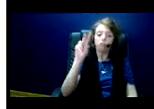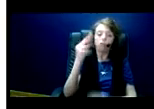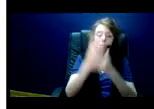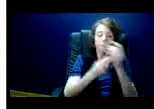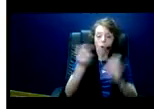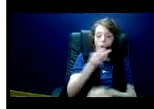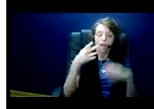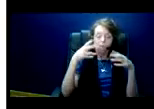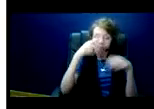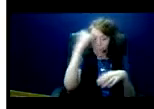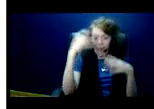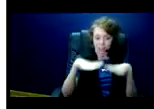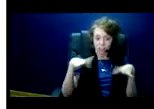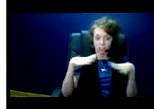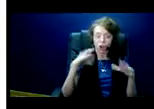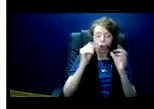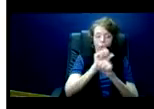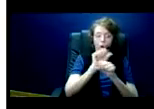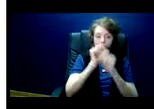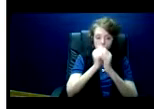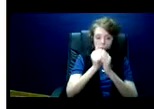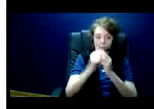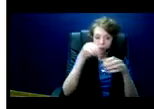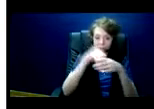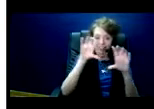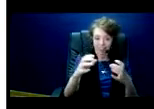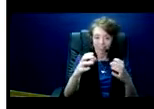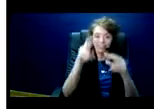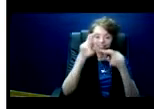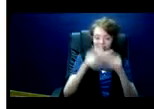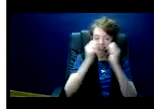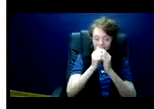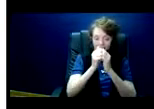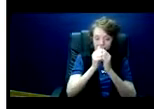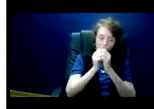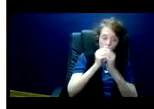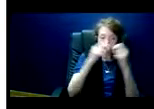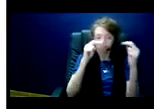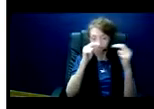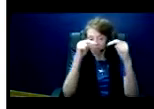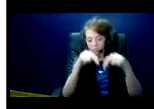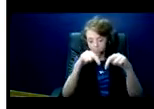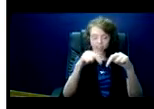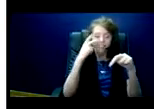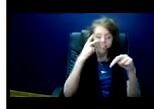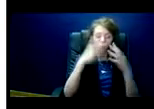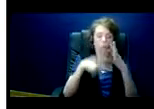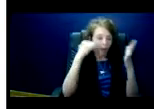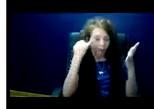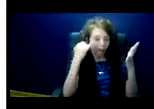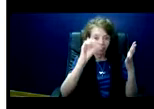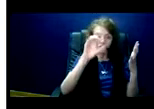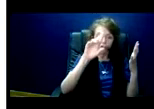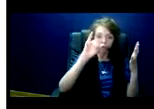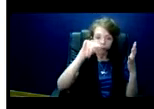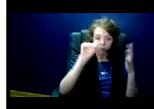shirts, working together in class, sort of sitting together side by side and looking down at what I imagine is a script or a